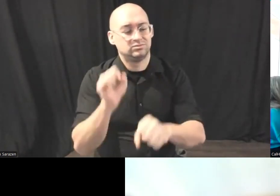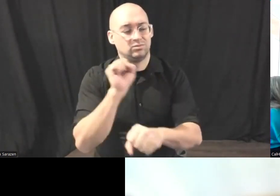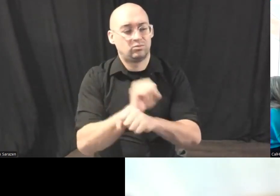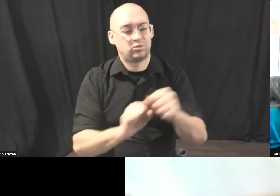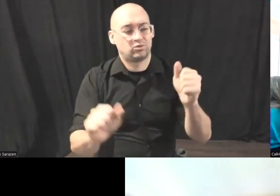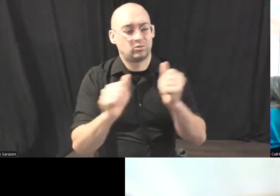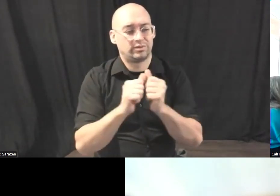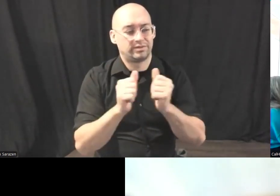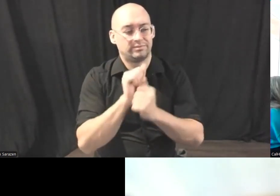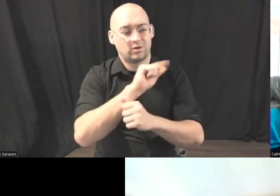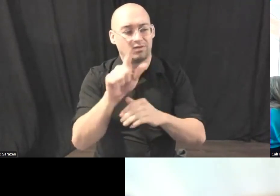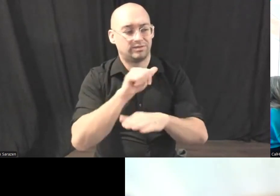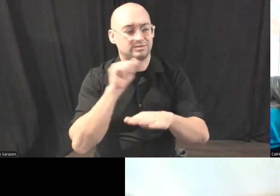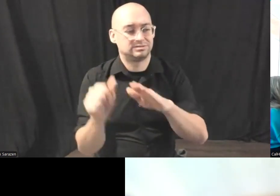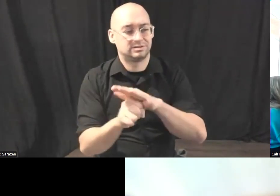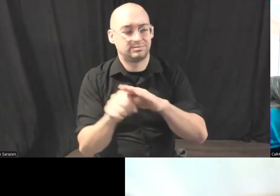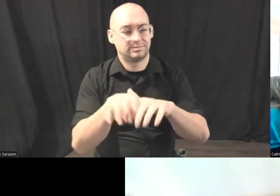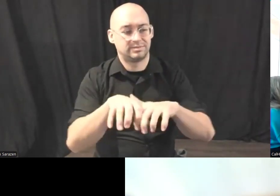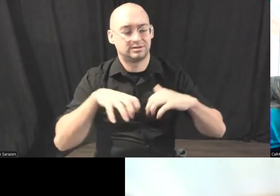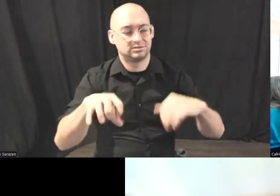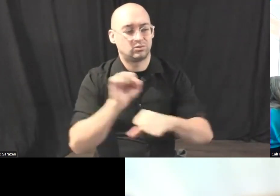subcommittees can be working together.